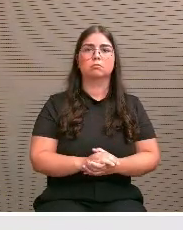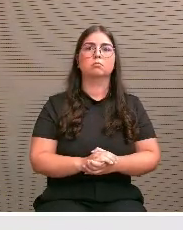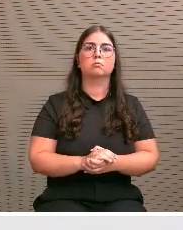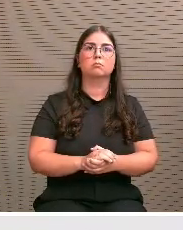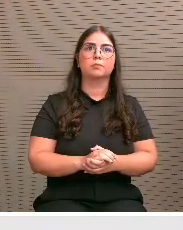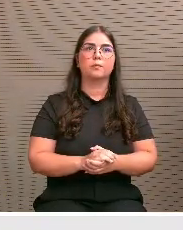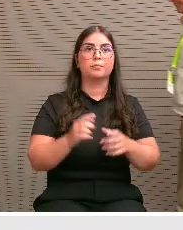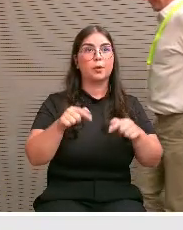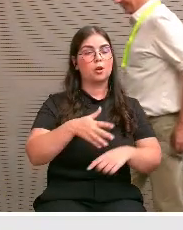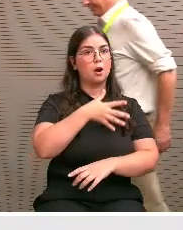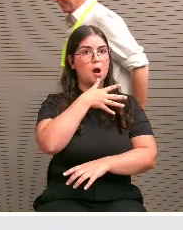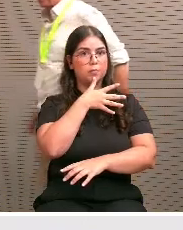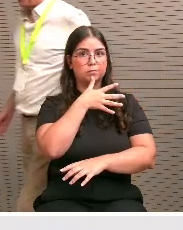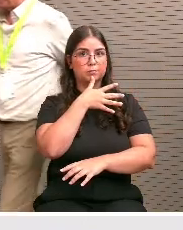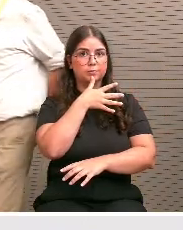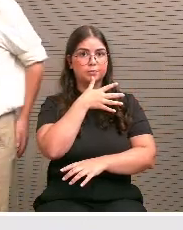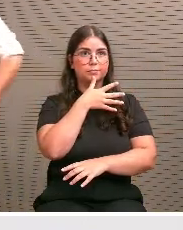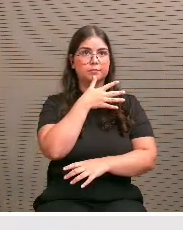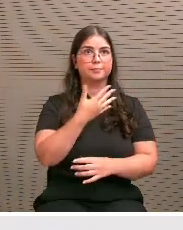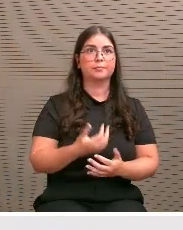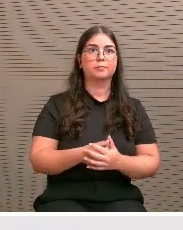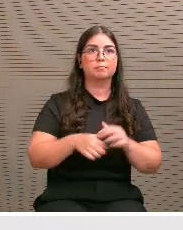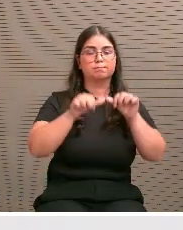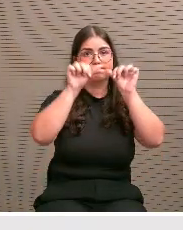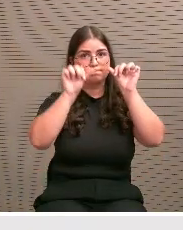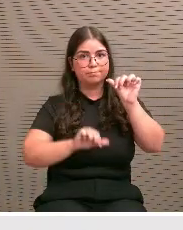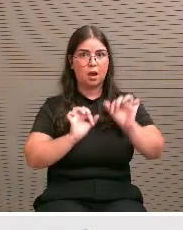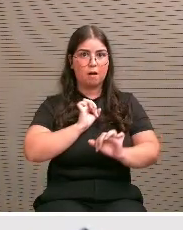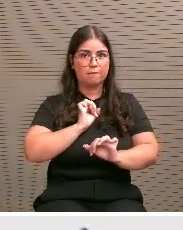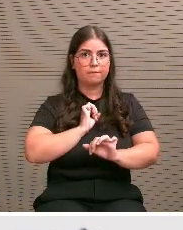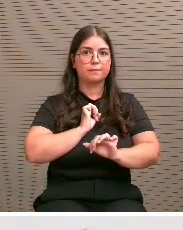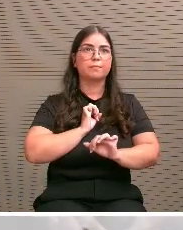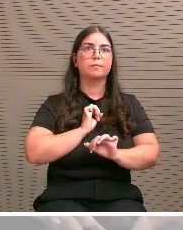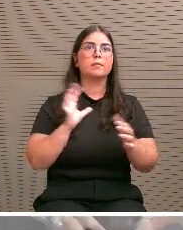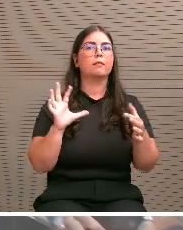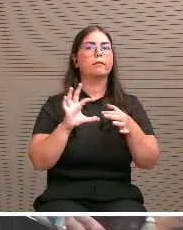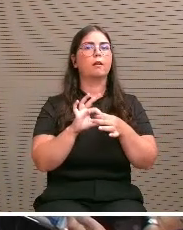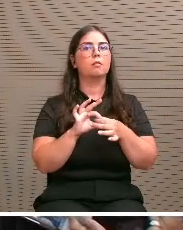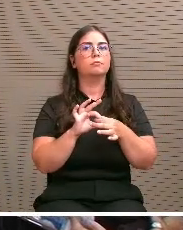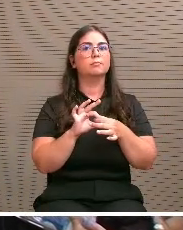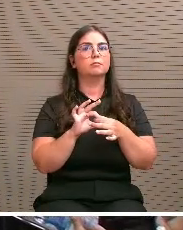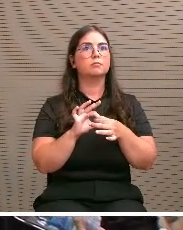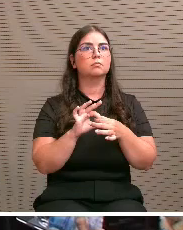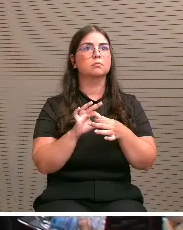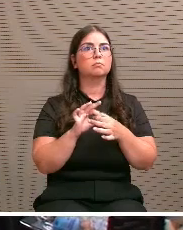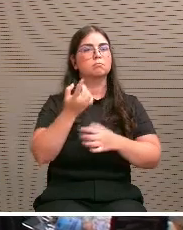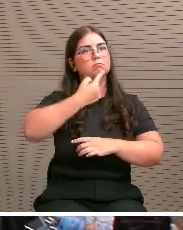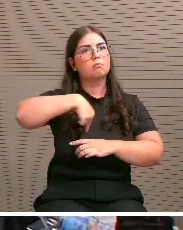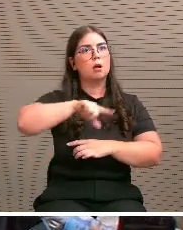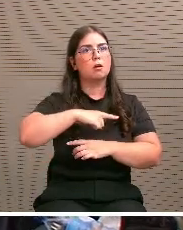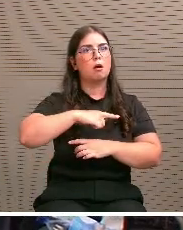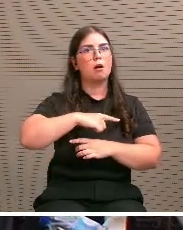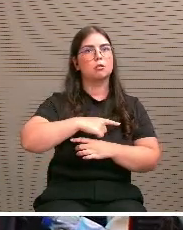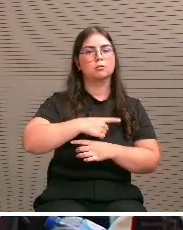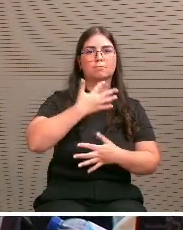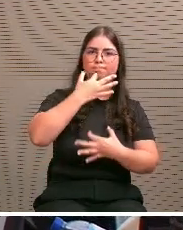you today, during my talk, about how we've done a pretty bad job of this, but I will give you some ideas as to